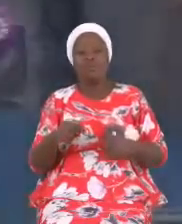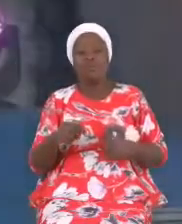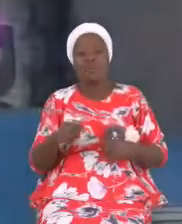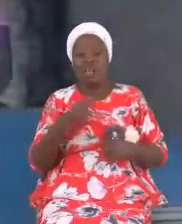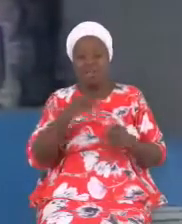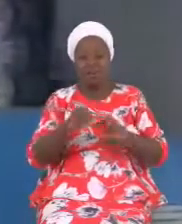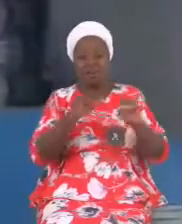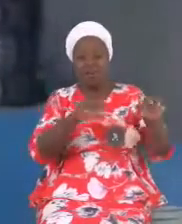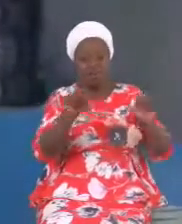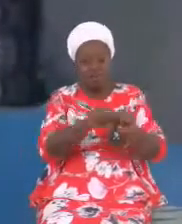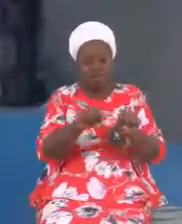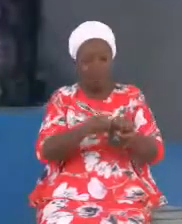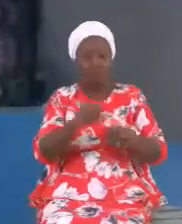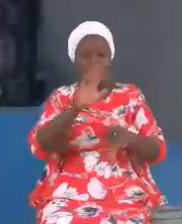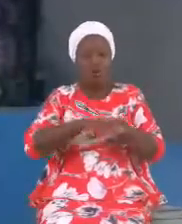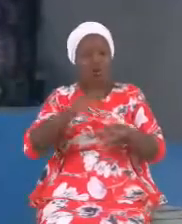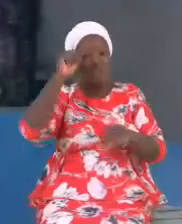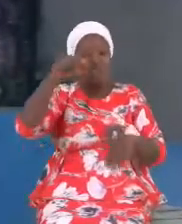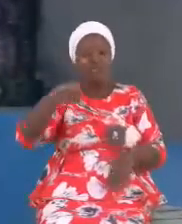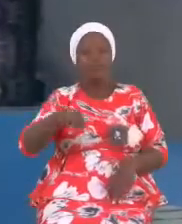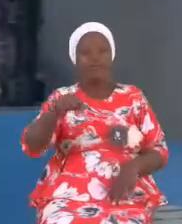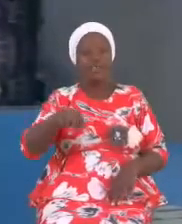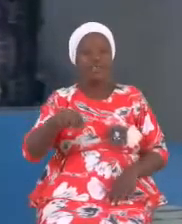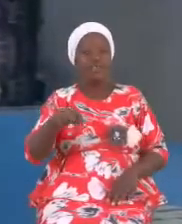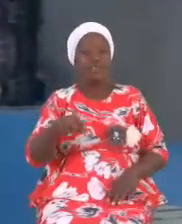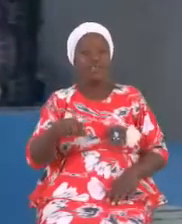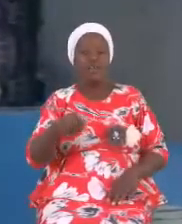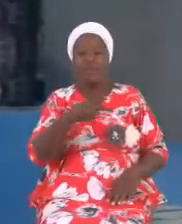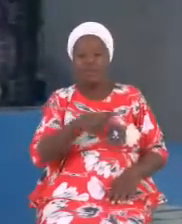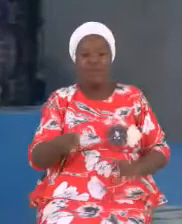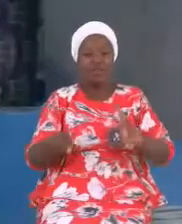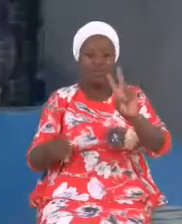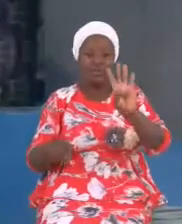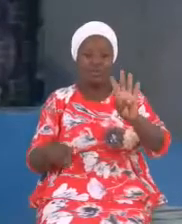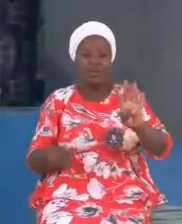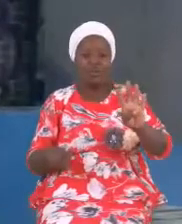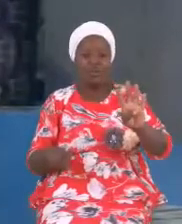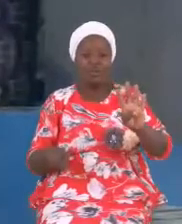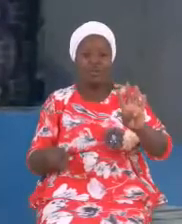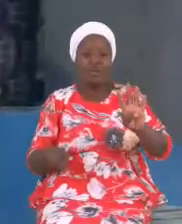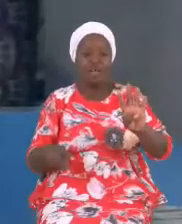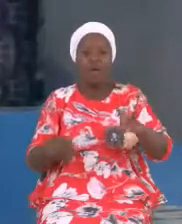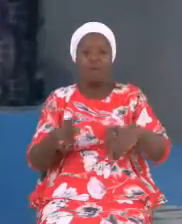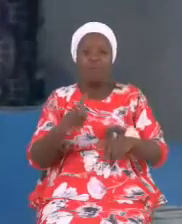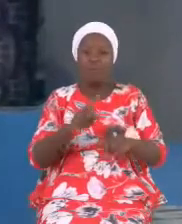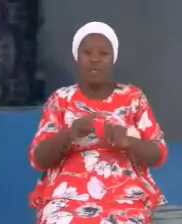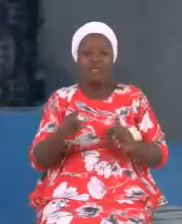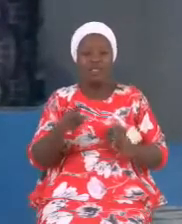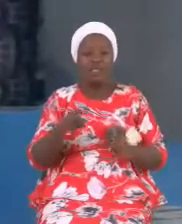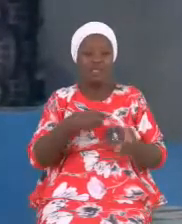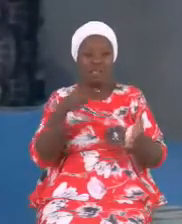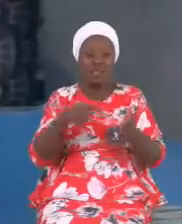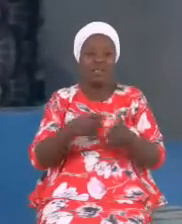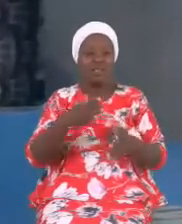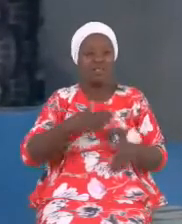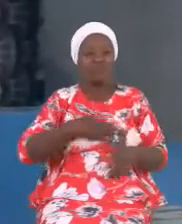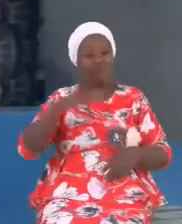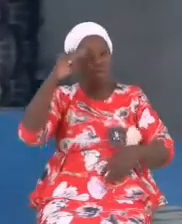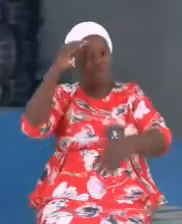feet. Look at verse 24 there. In verse 24, he said, for this my son was